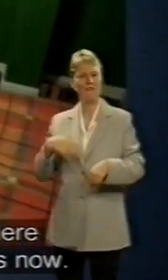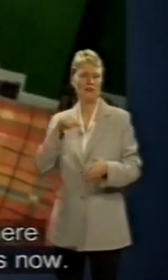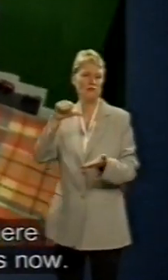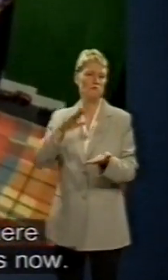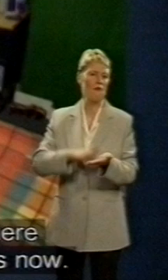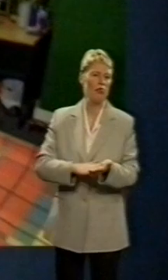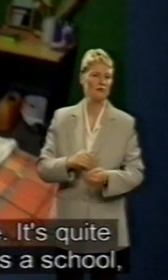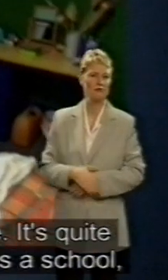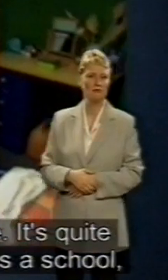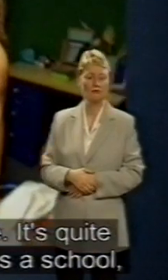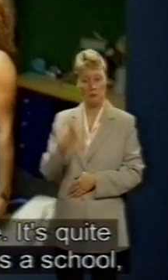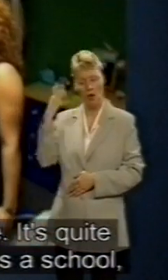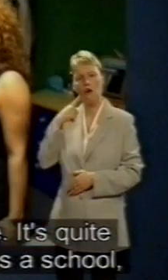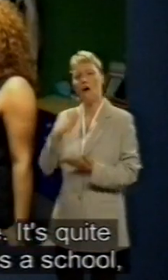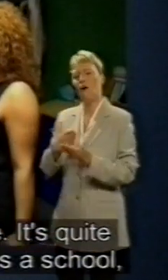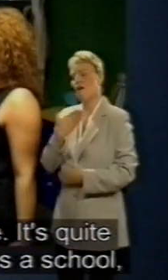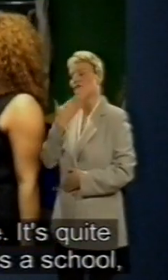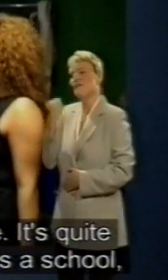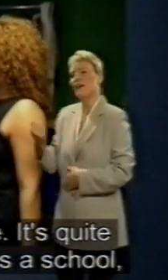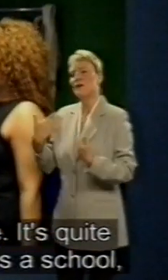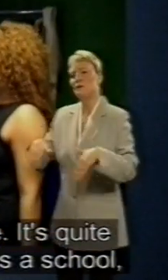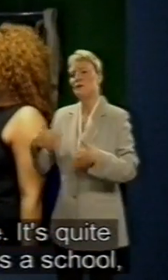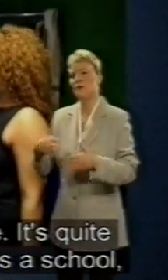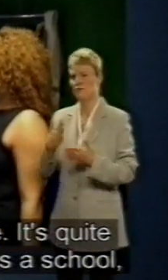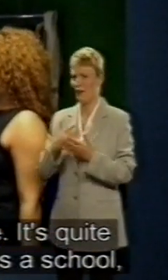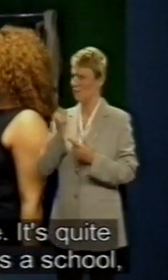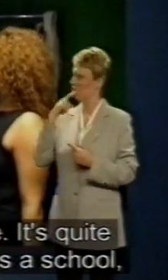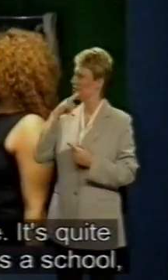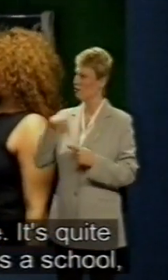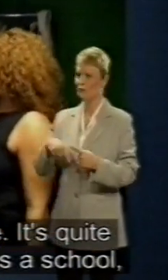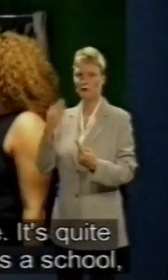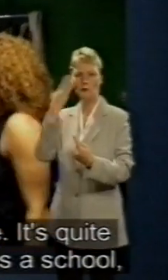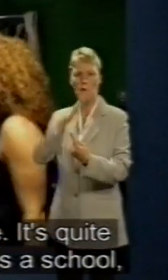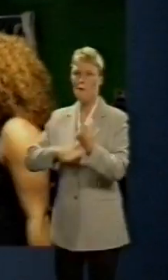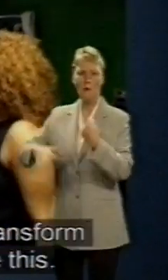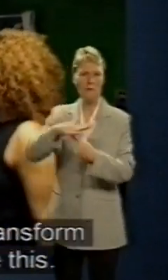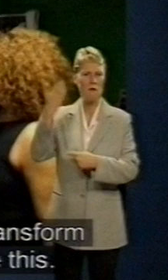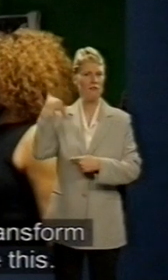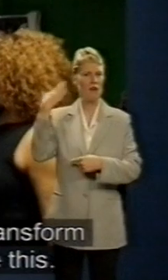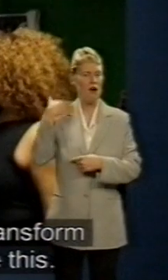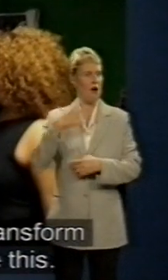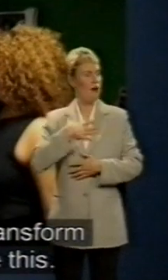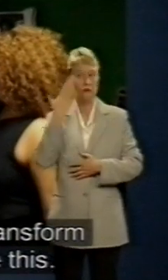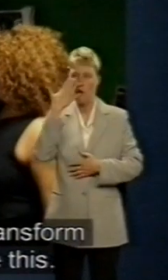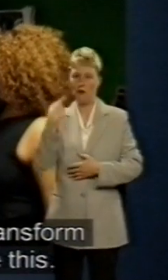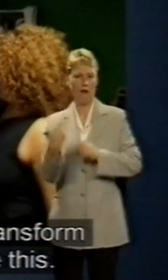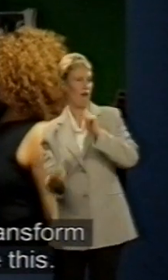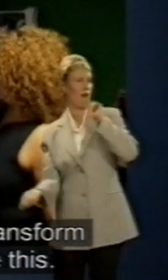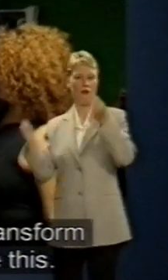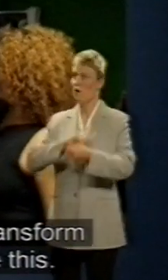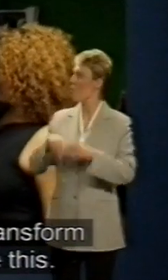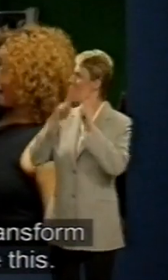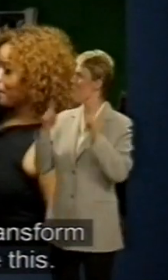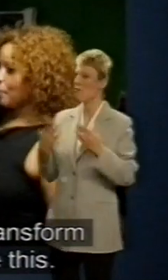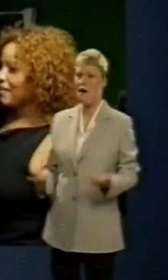now. That's rather nice. I think it's quite amusing to think it was a school. Yeah, I know. You can transform a